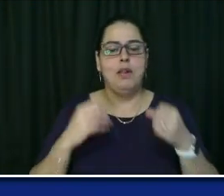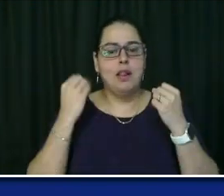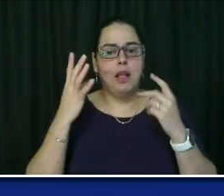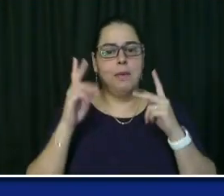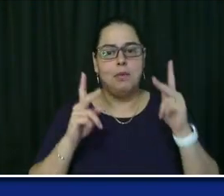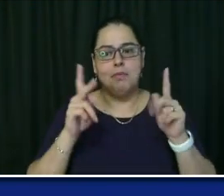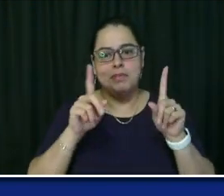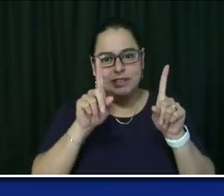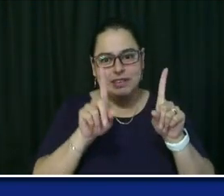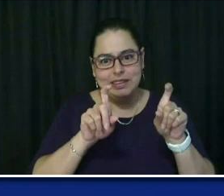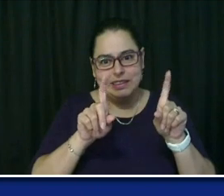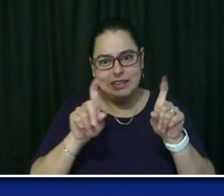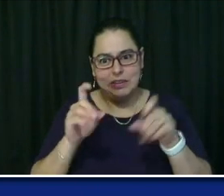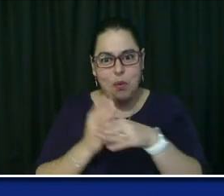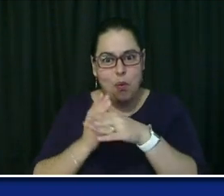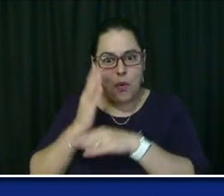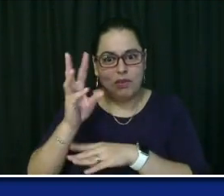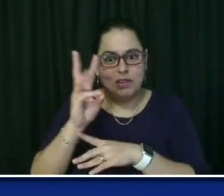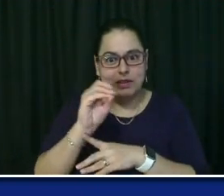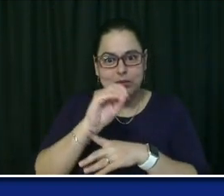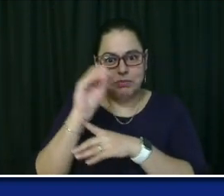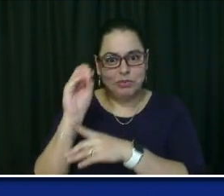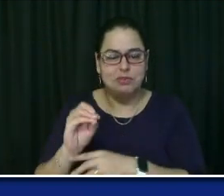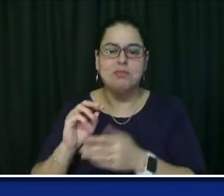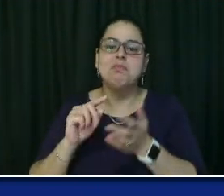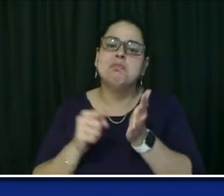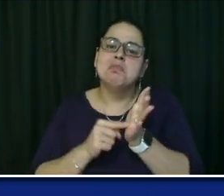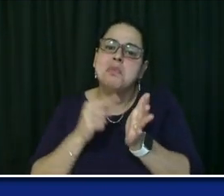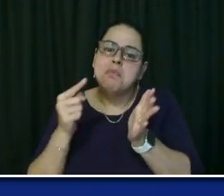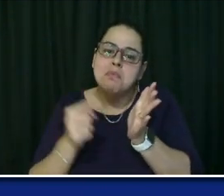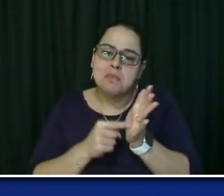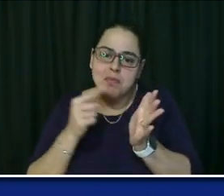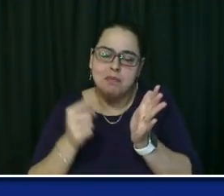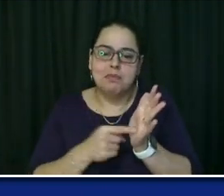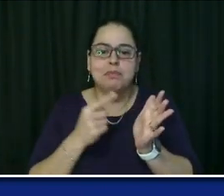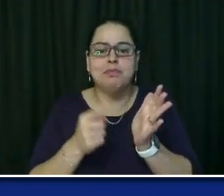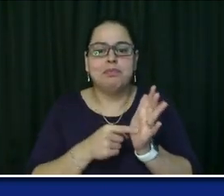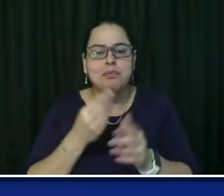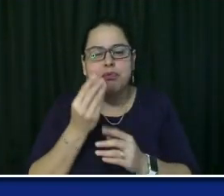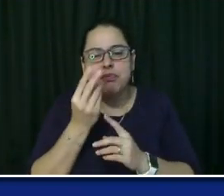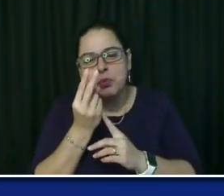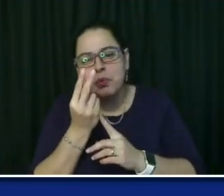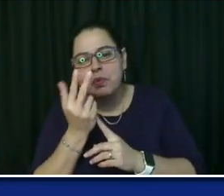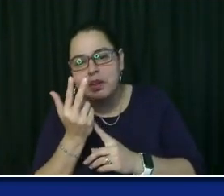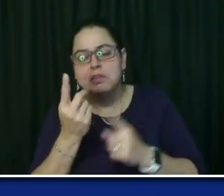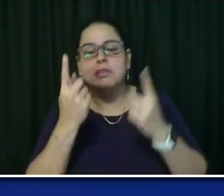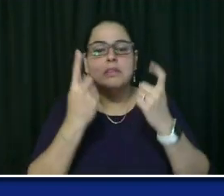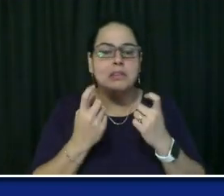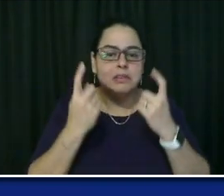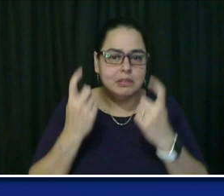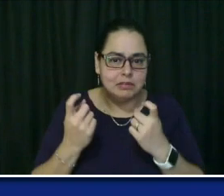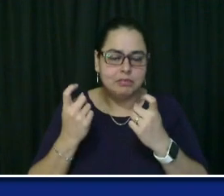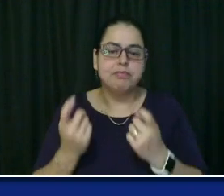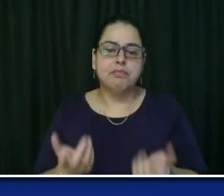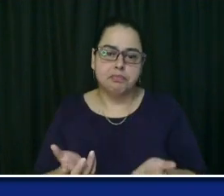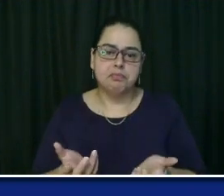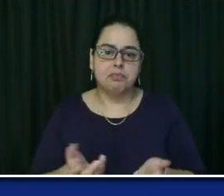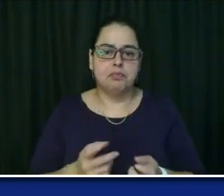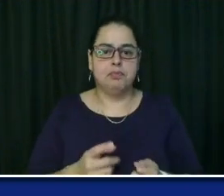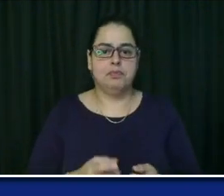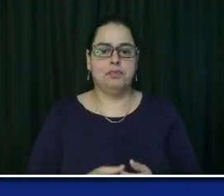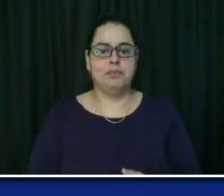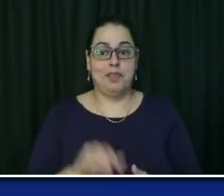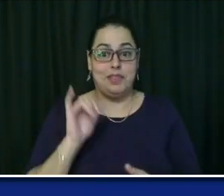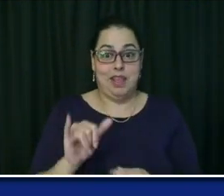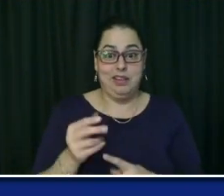times, and that might happen now over the course of a 6 into a 7-month pandemic. But that's still a very high percentage of the number of